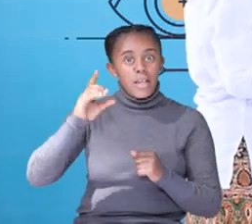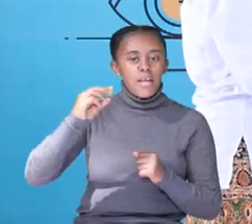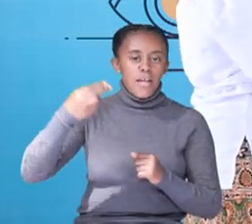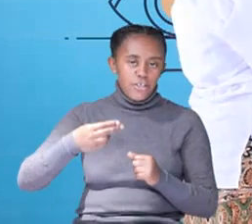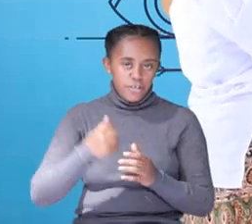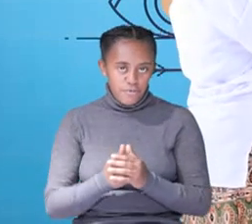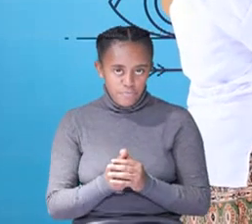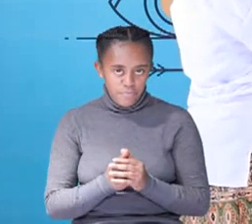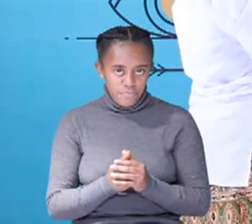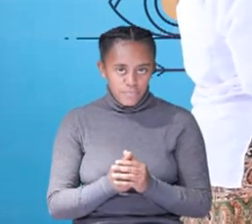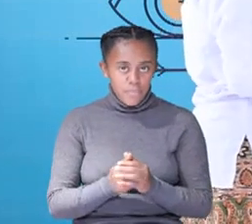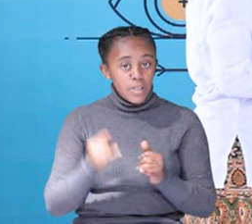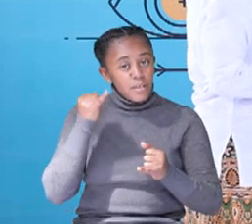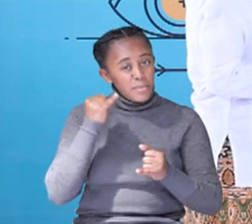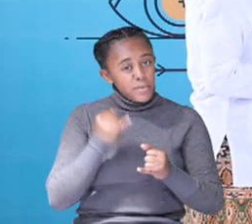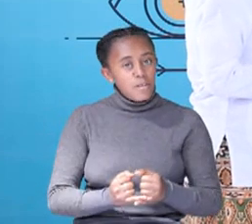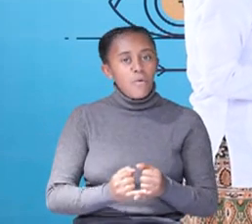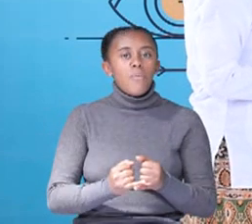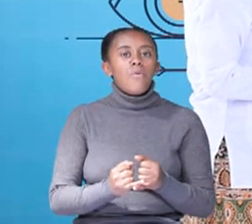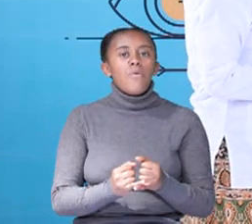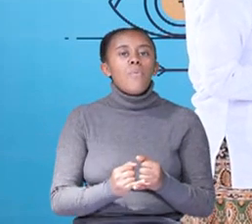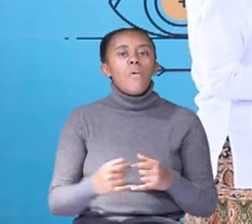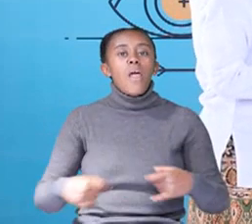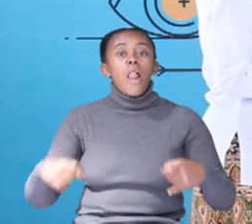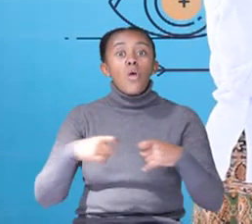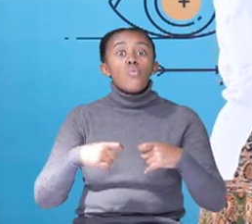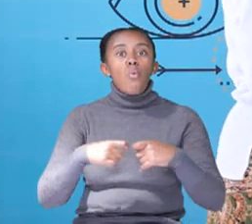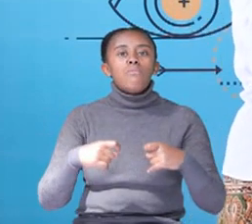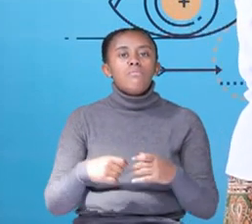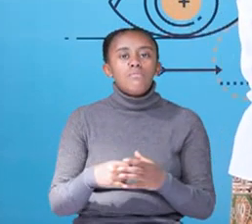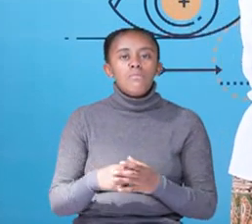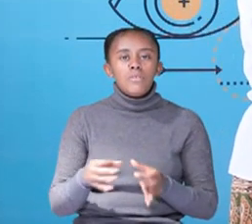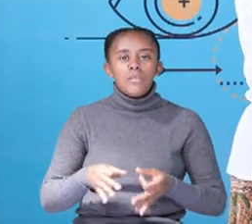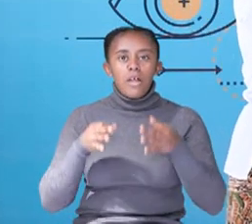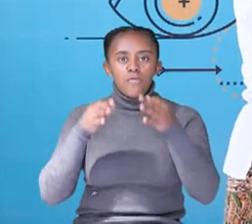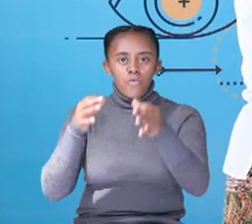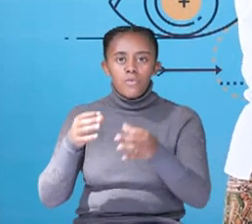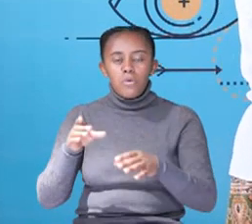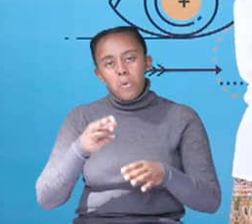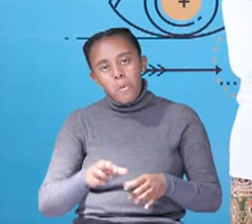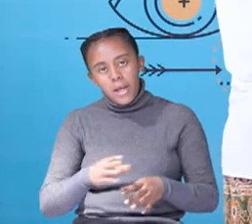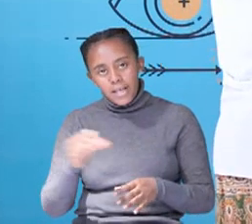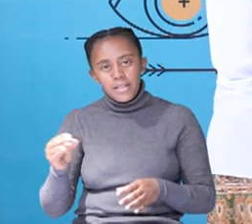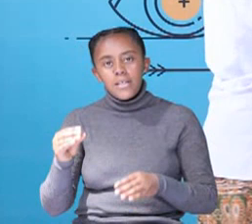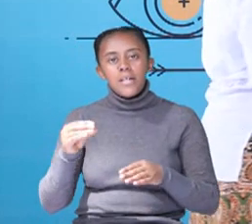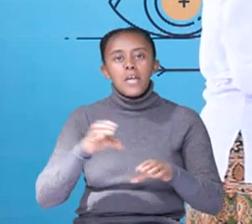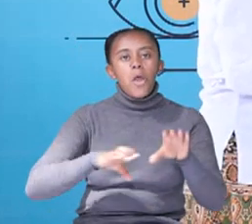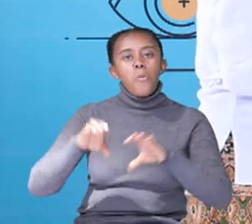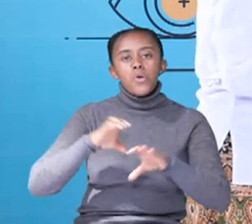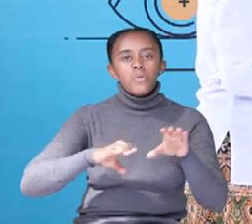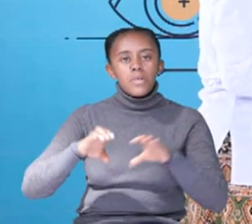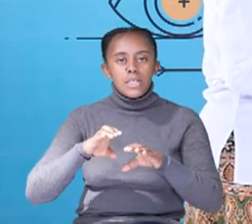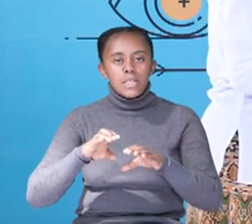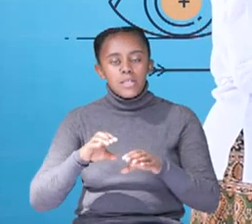FADH. The last one is electron transport and chemiosmosis. Electron transport